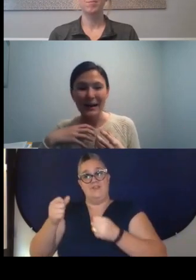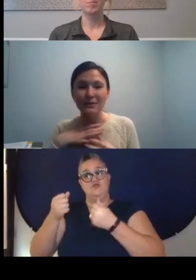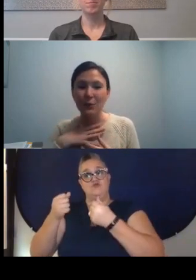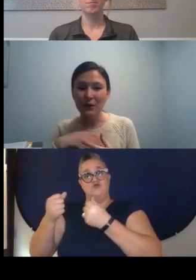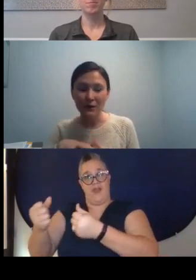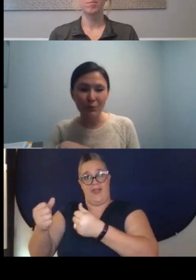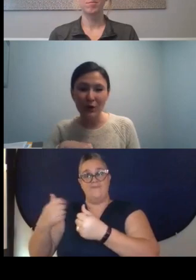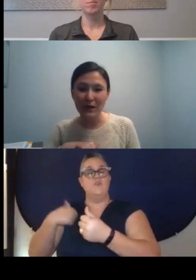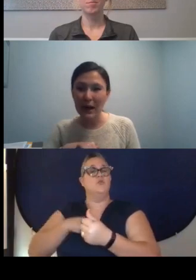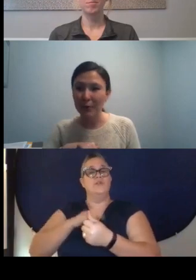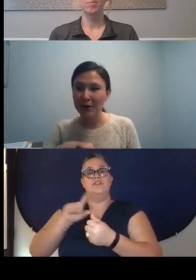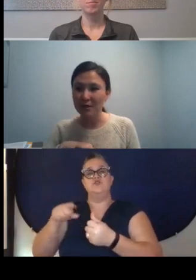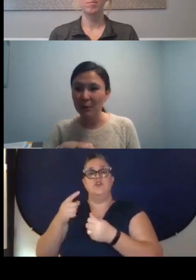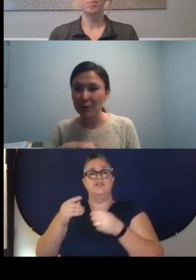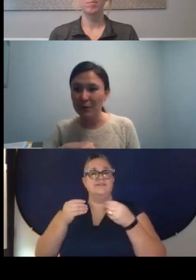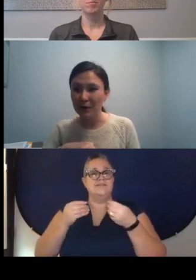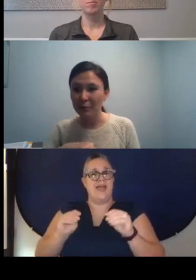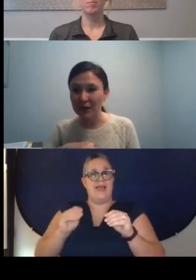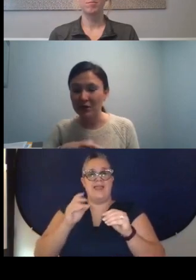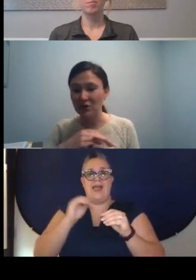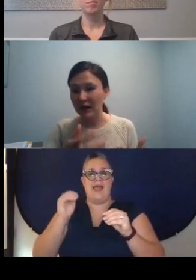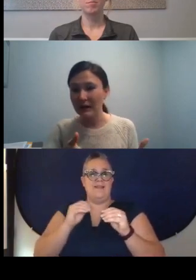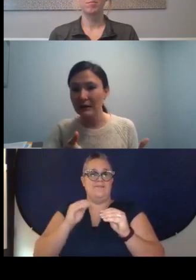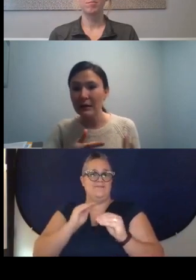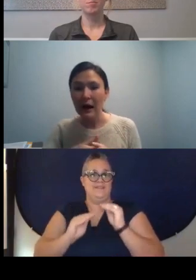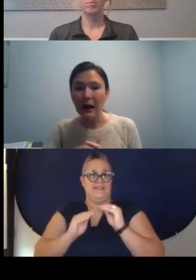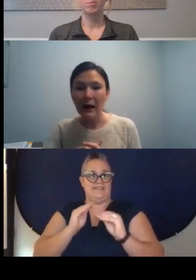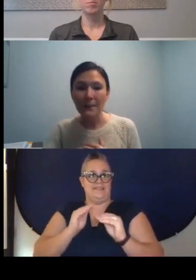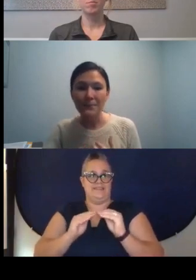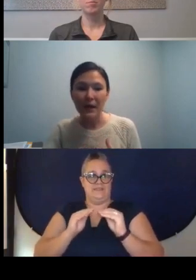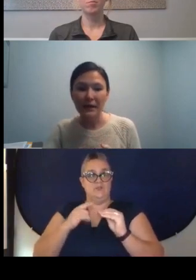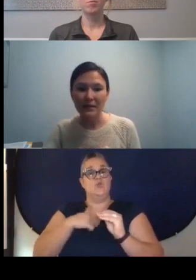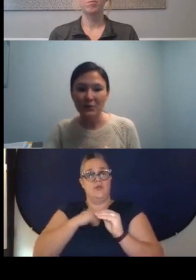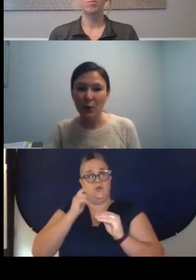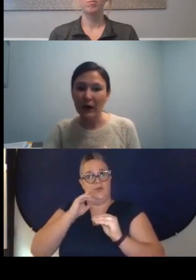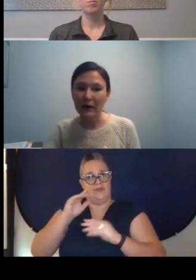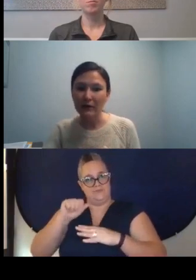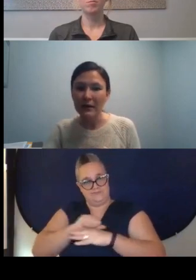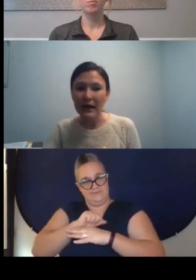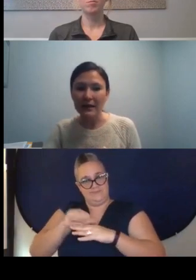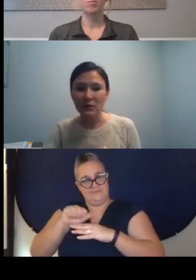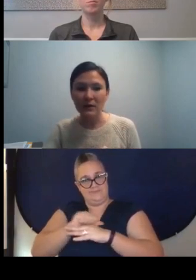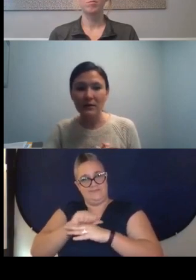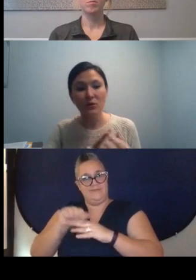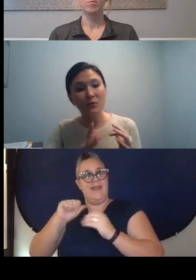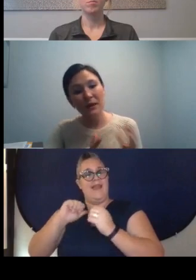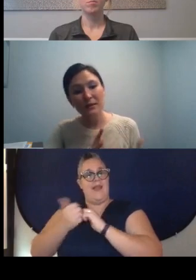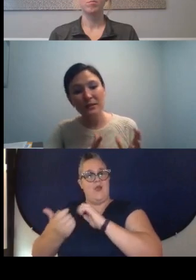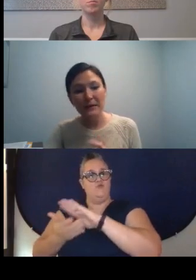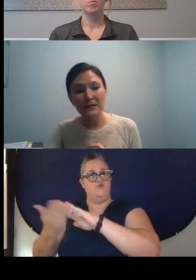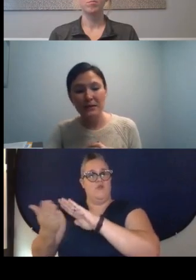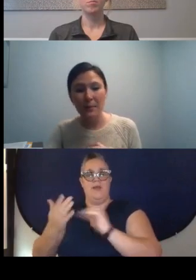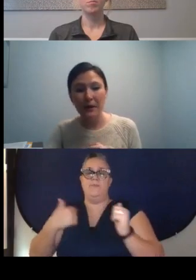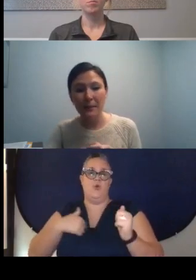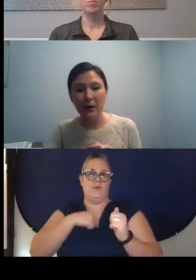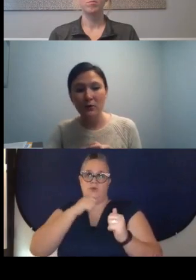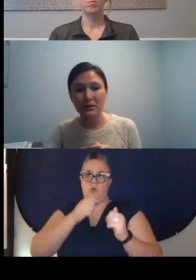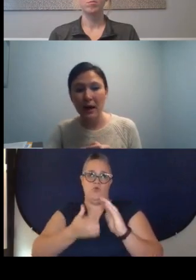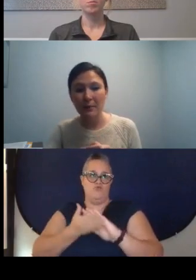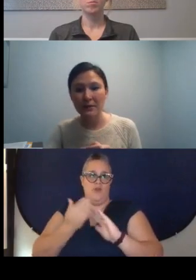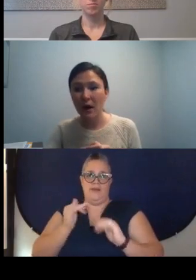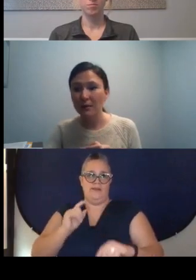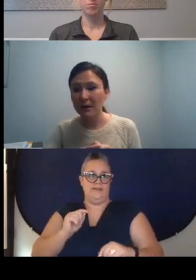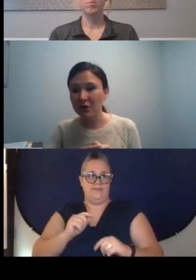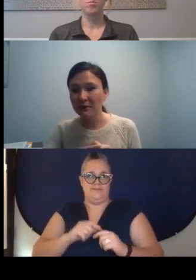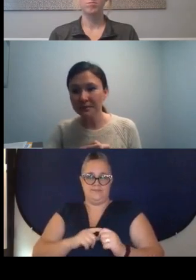it. So we don't employ any operators, but we will complete the training as that's required, as well as a new thing in the space that's coming